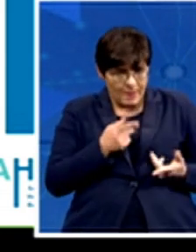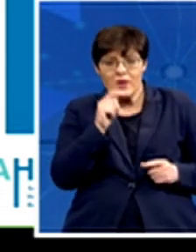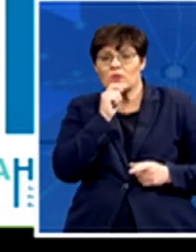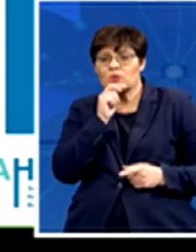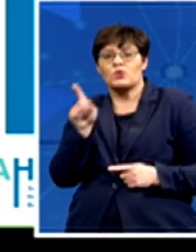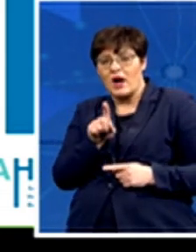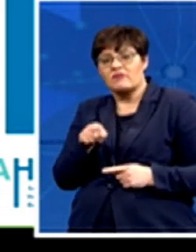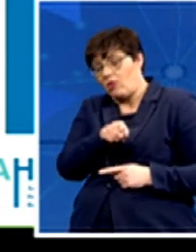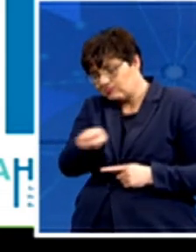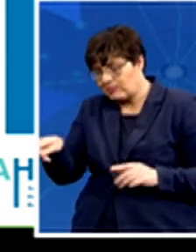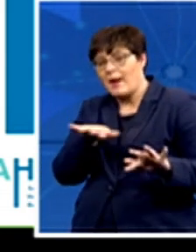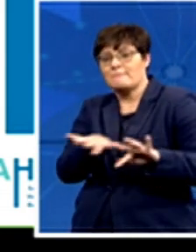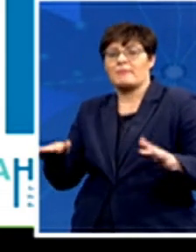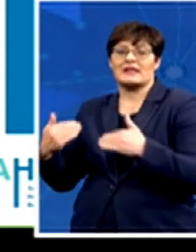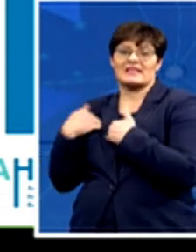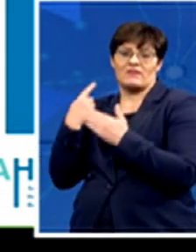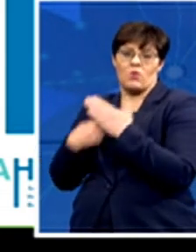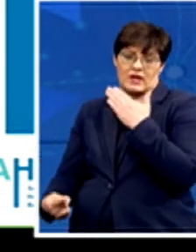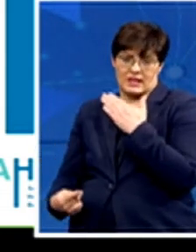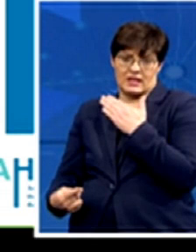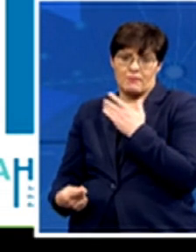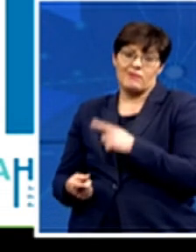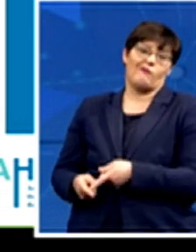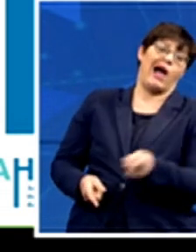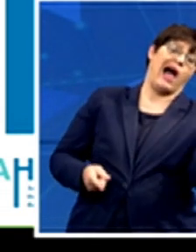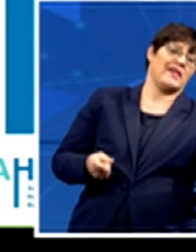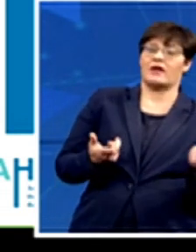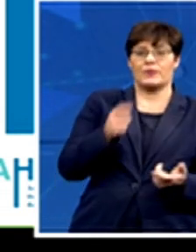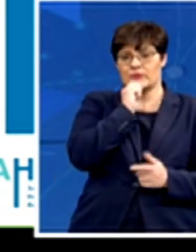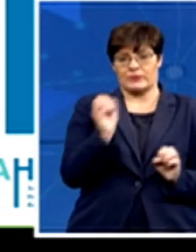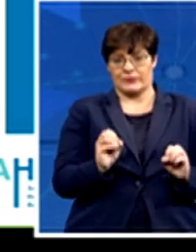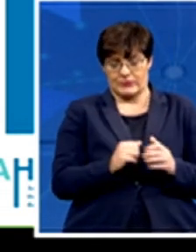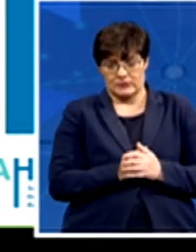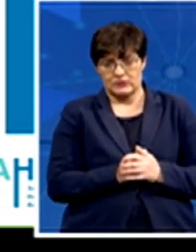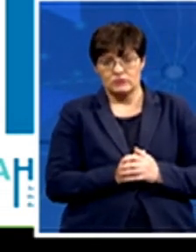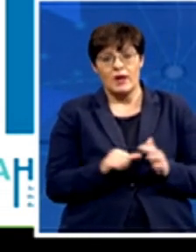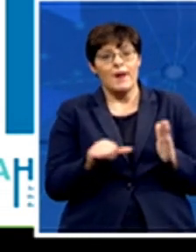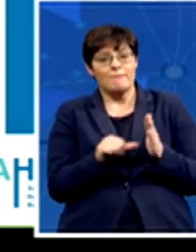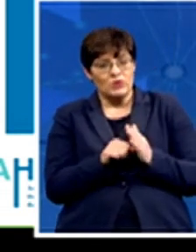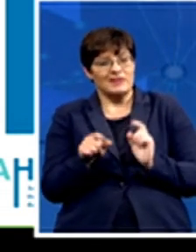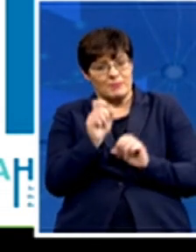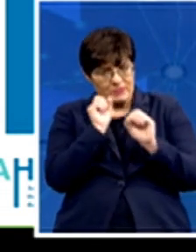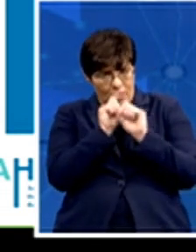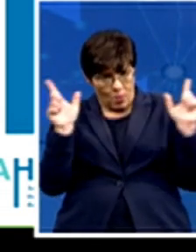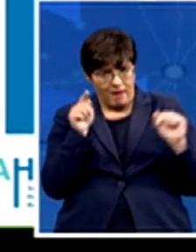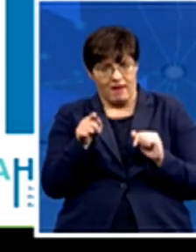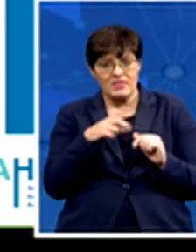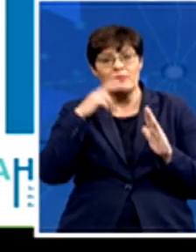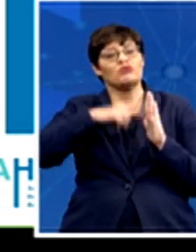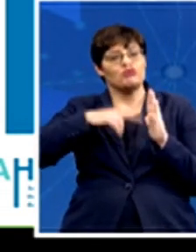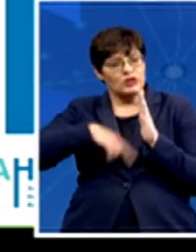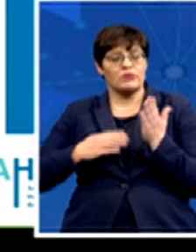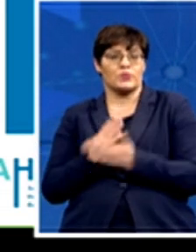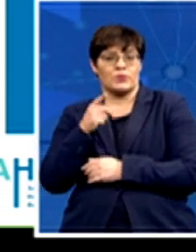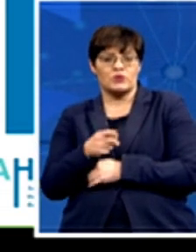only, nothing more than that. So it's very important that the public are aware of this and they read through this, so that when you say understand the privacy